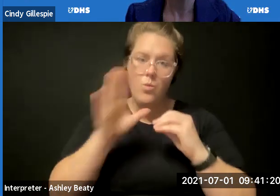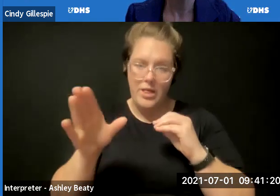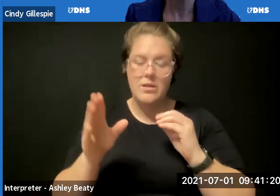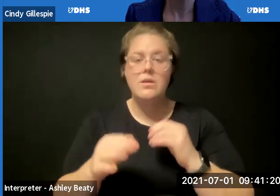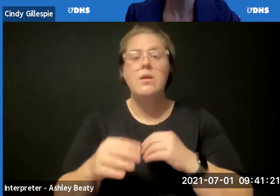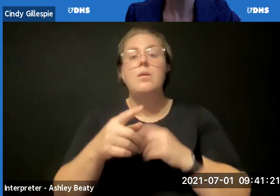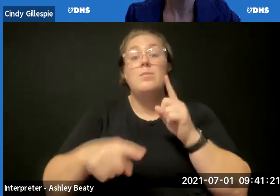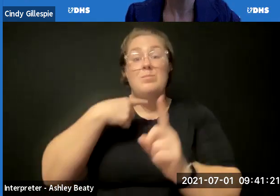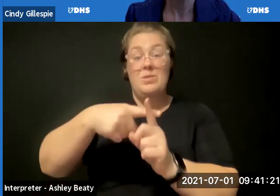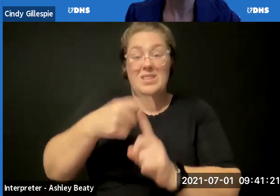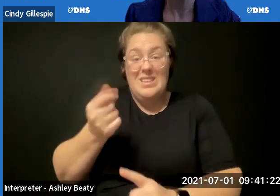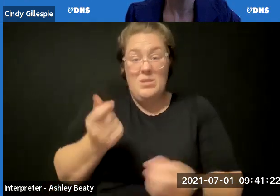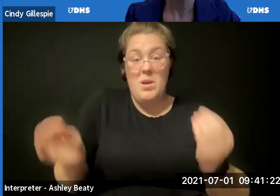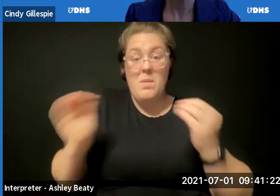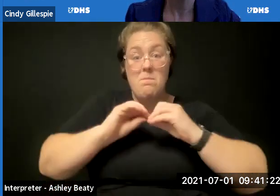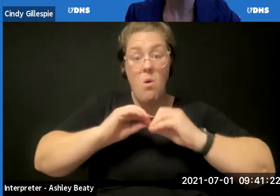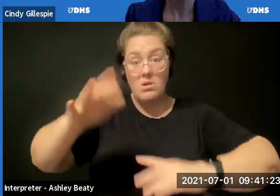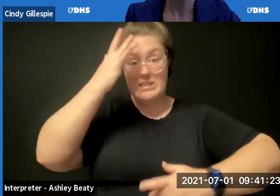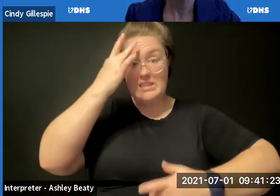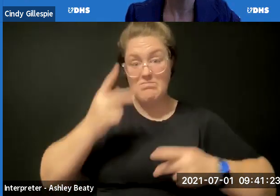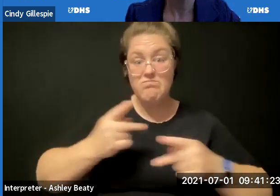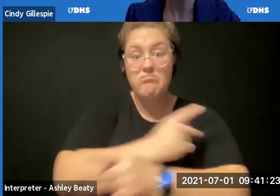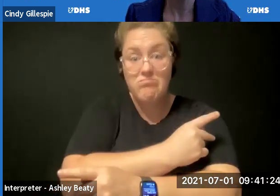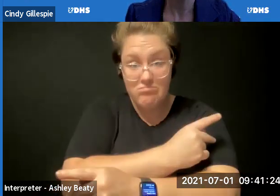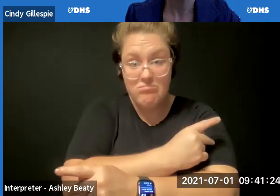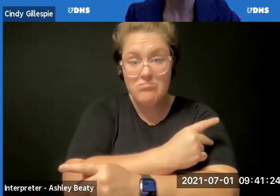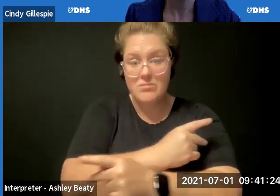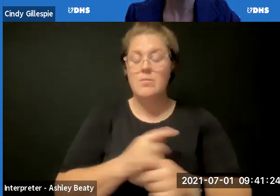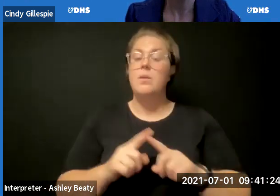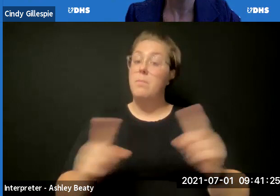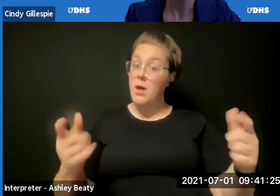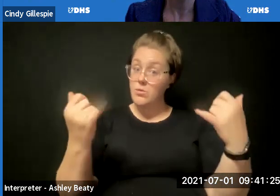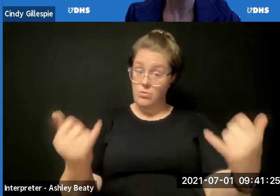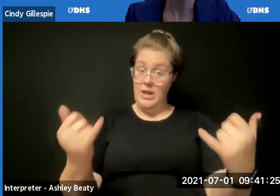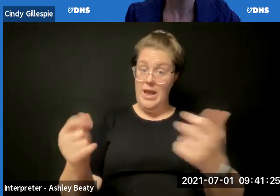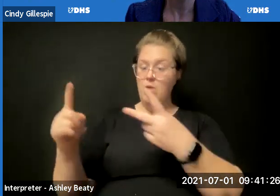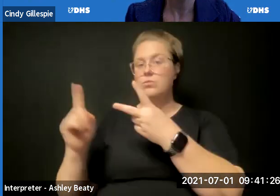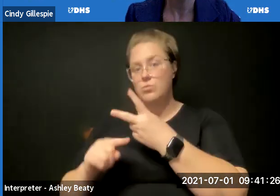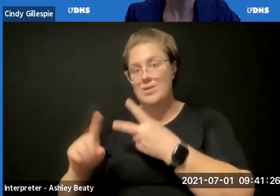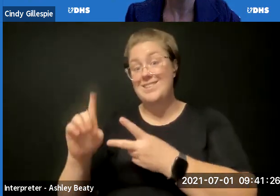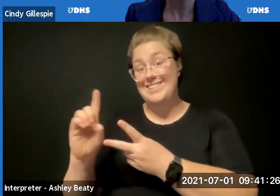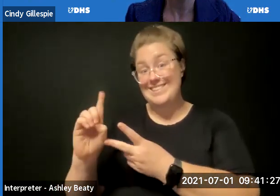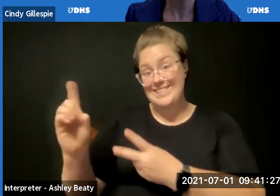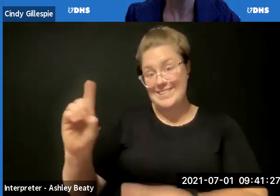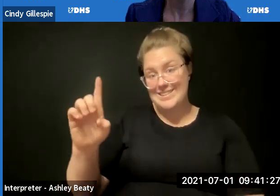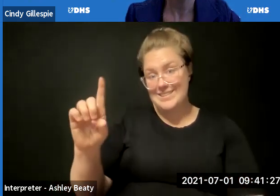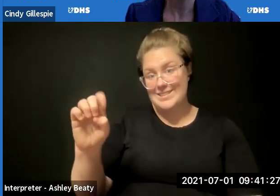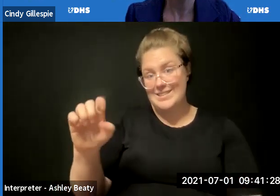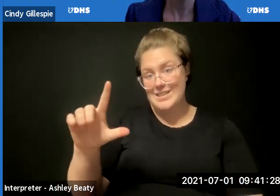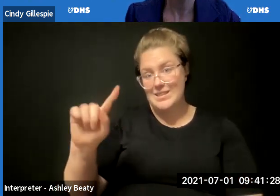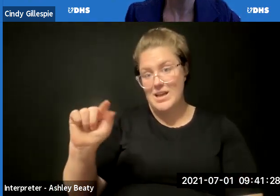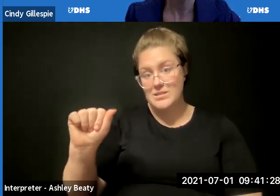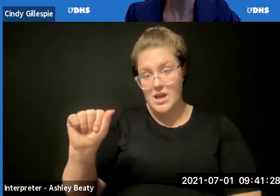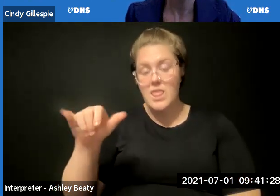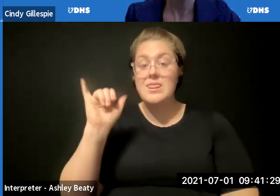sick in doing that. But the primary one we're concerned about right now in Arkansas is the Delta variant. Even though it has less